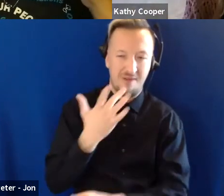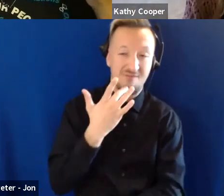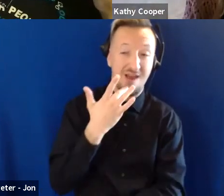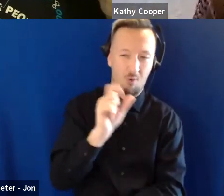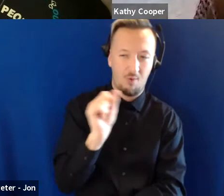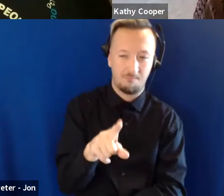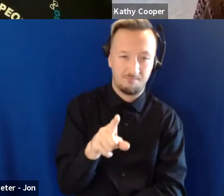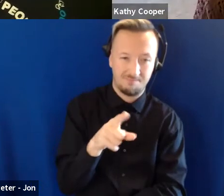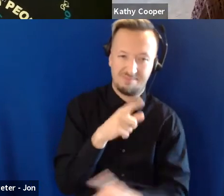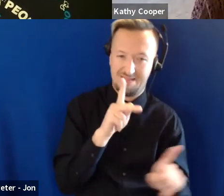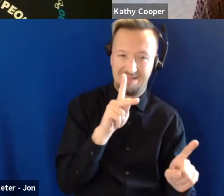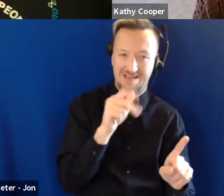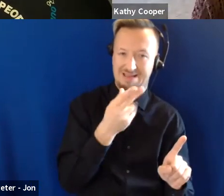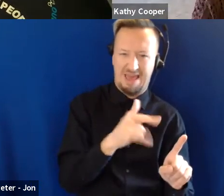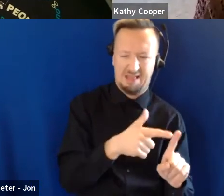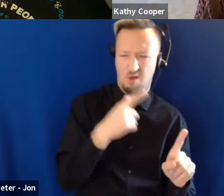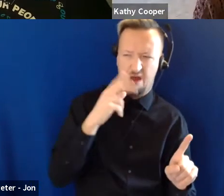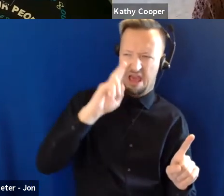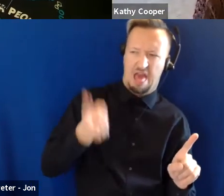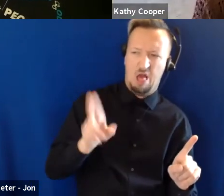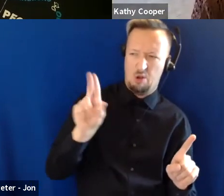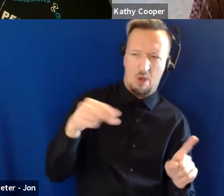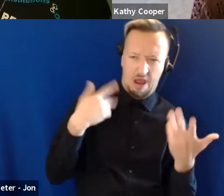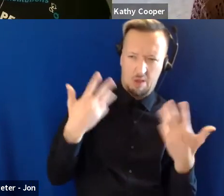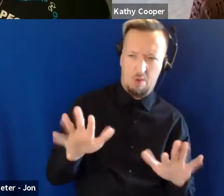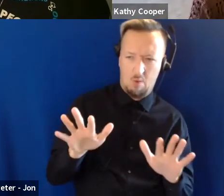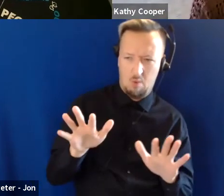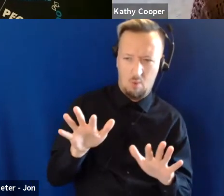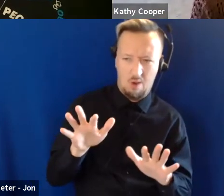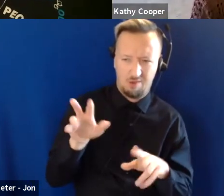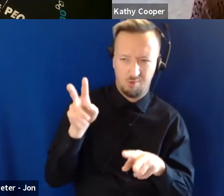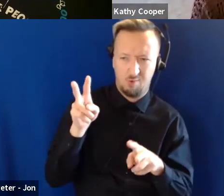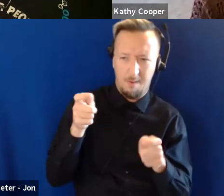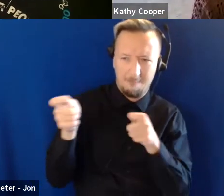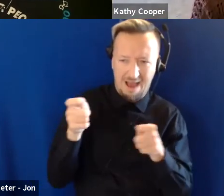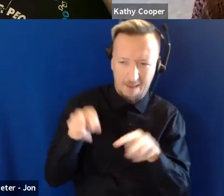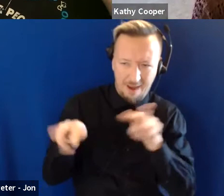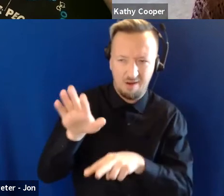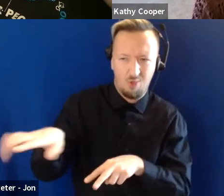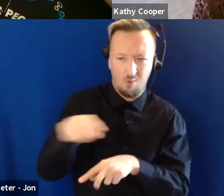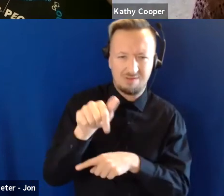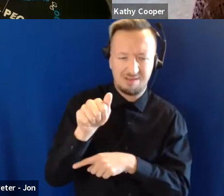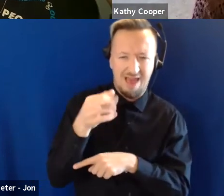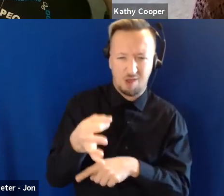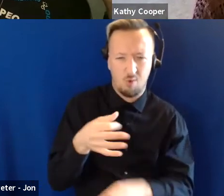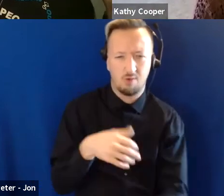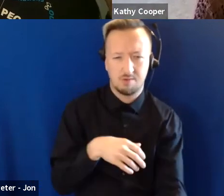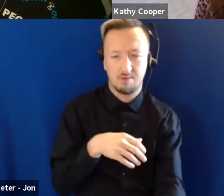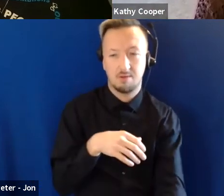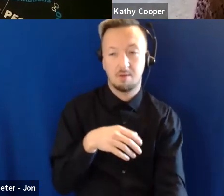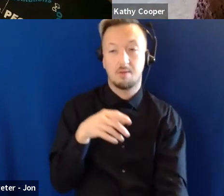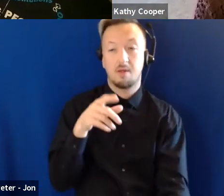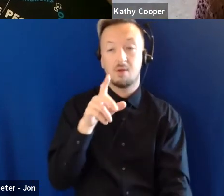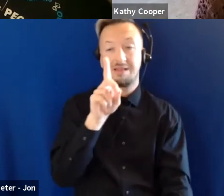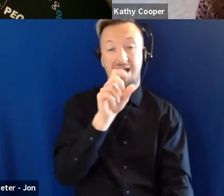this is the part that Kathy's like, hell no, I don't want to try to monitor these assholes. So our DSC feels that the SILC is supposed to monitor